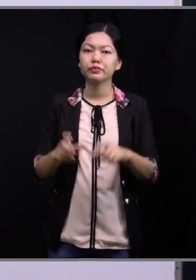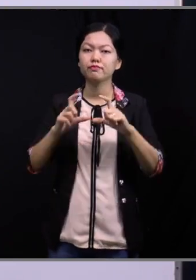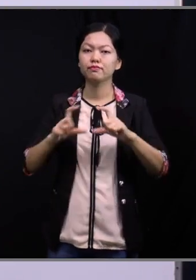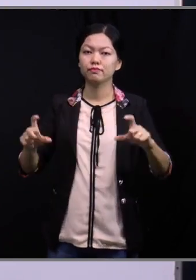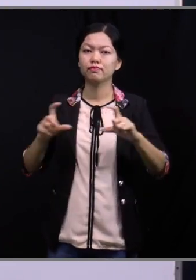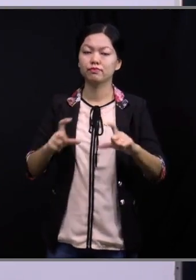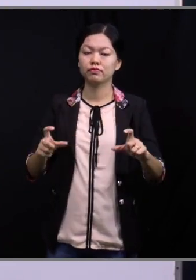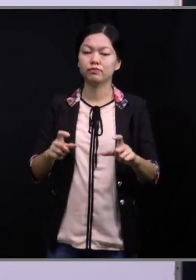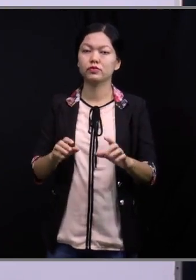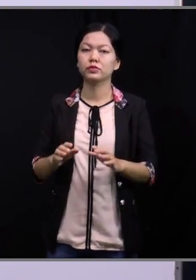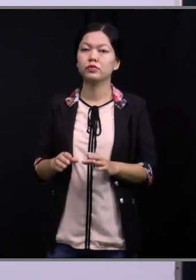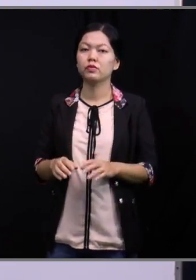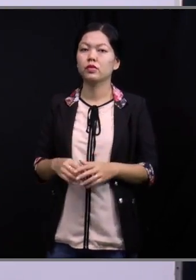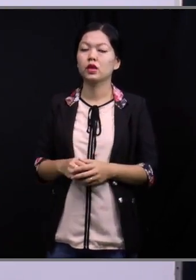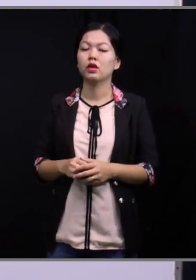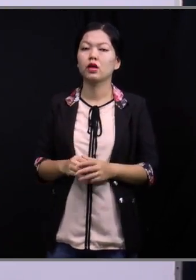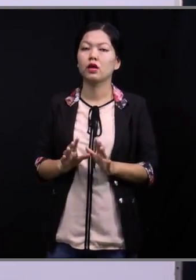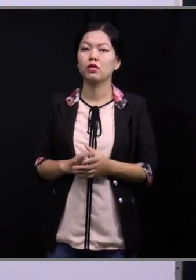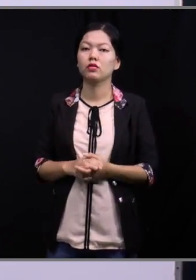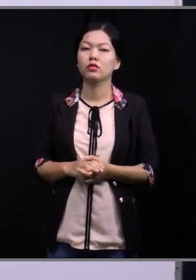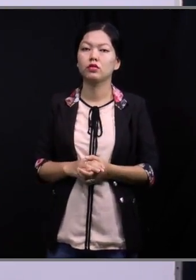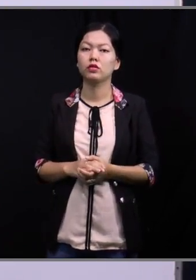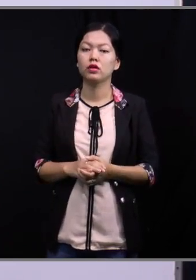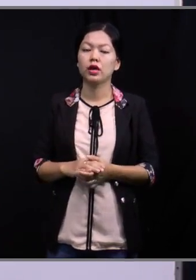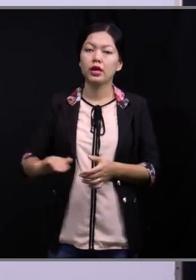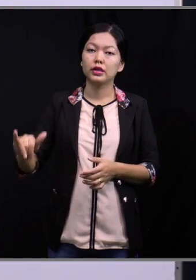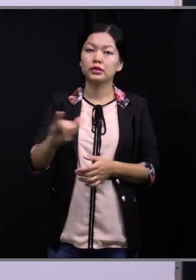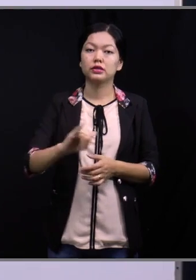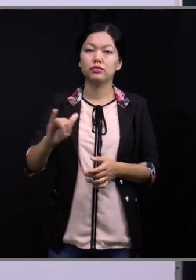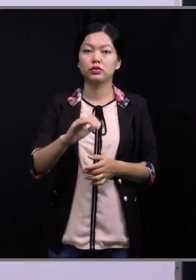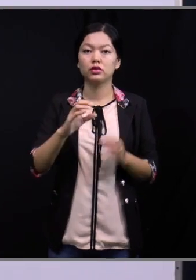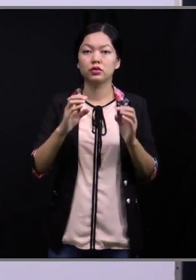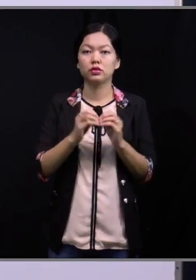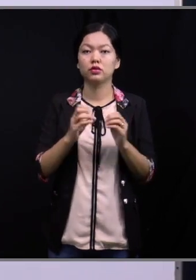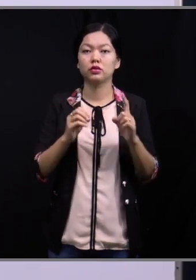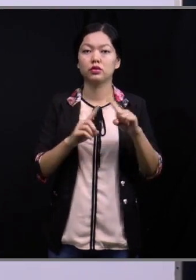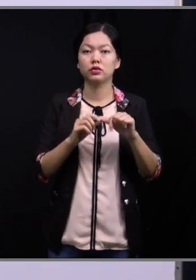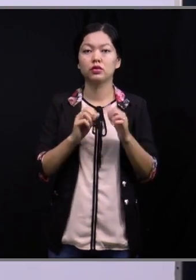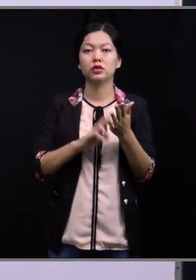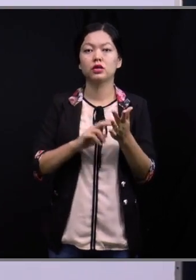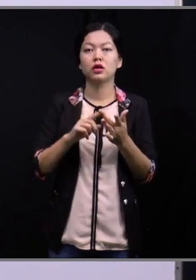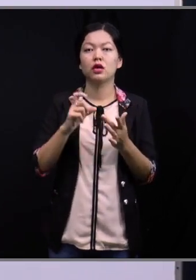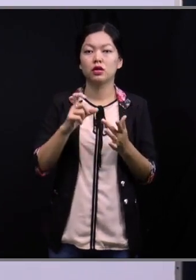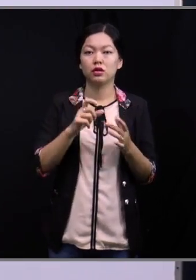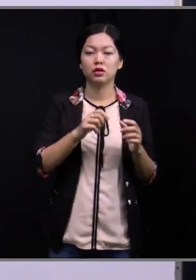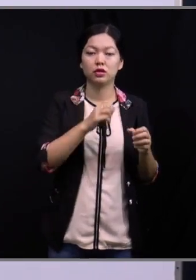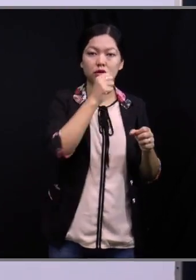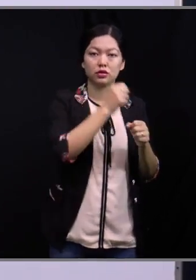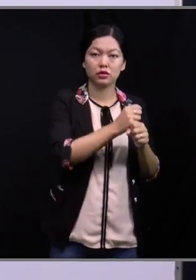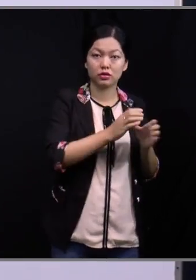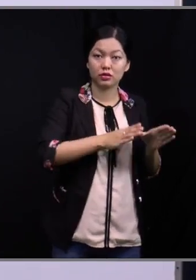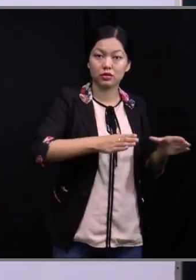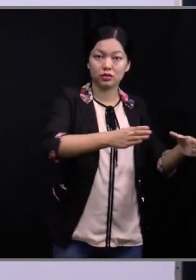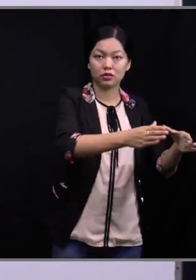animals in the zoo, they are provided with conditions which are similar to their wild environment, and they carry observing